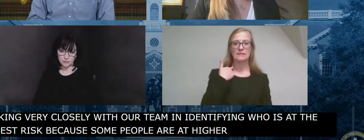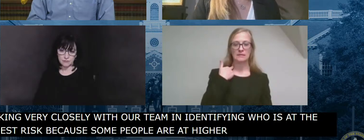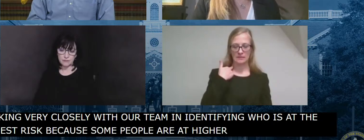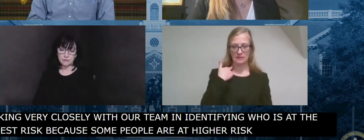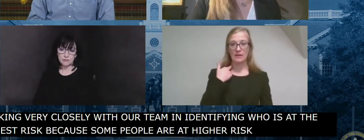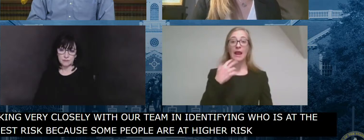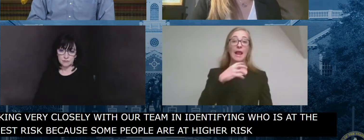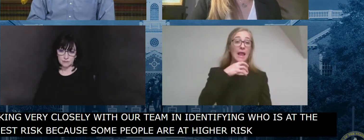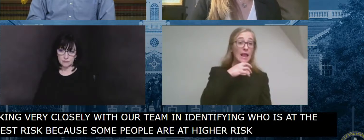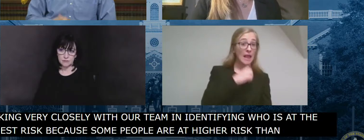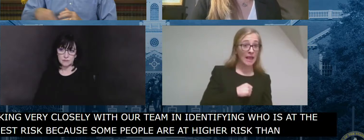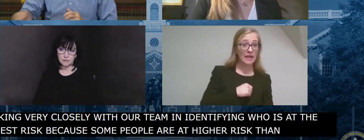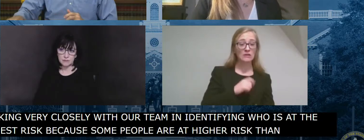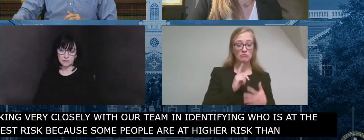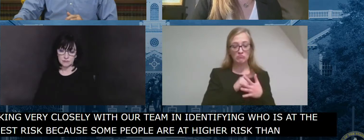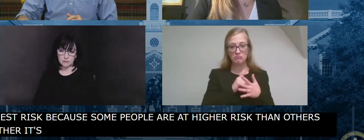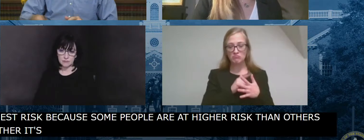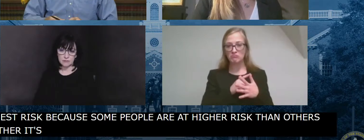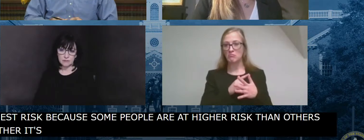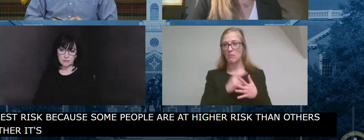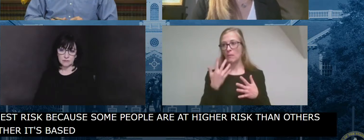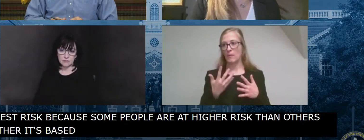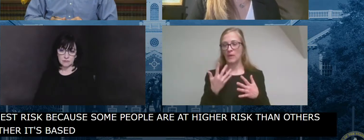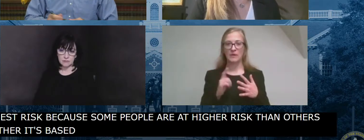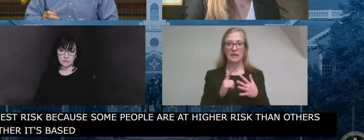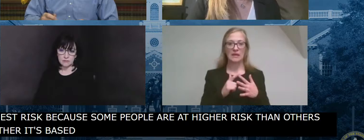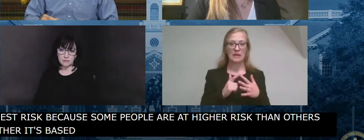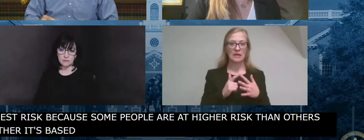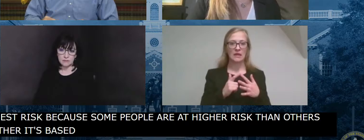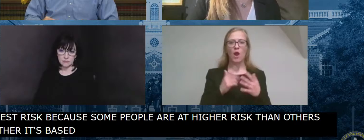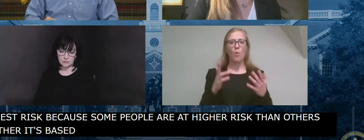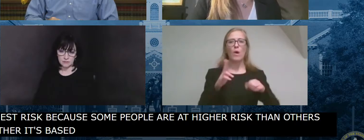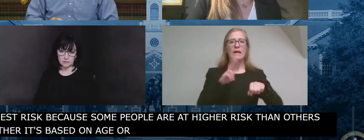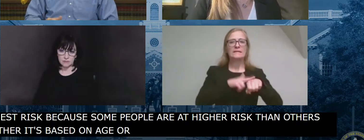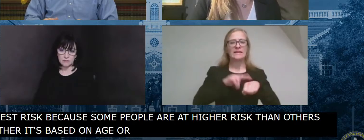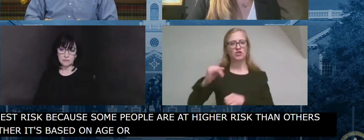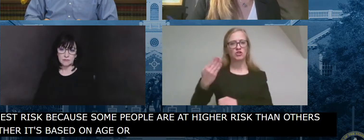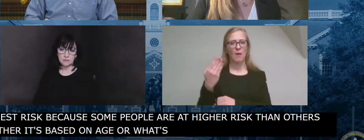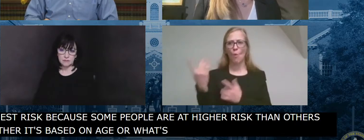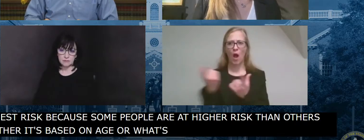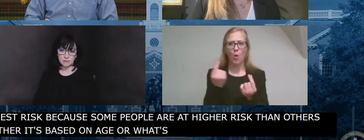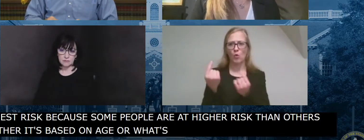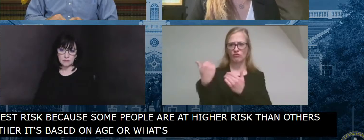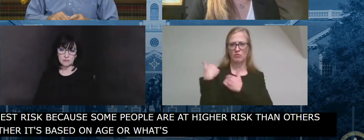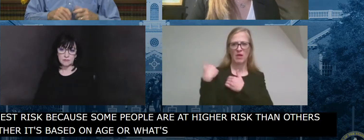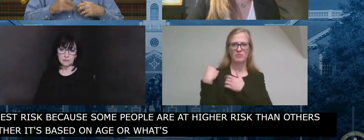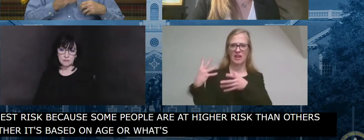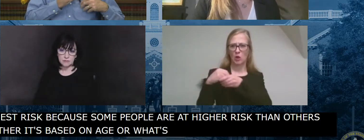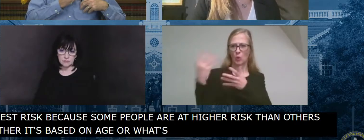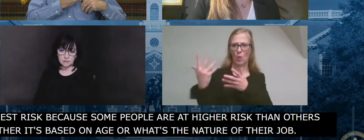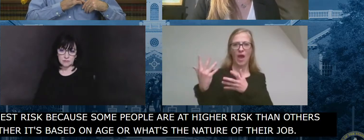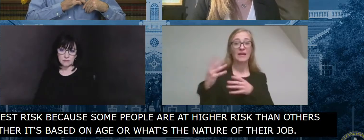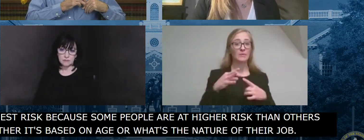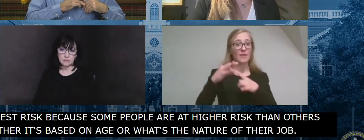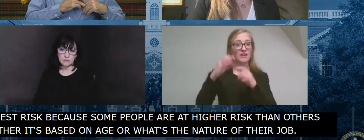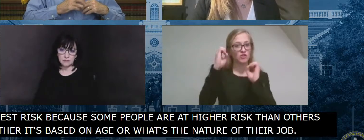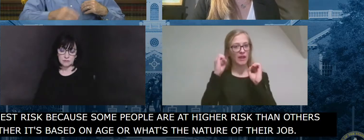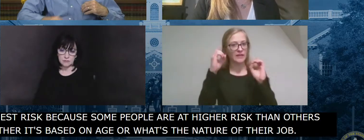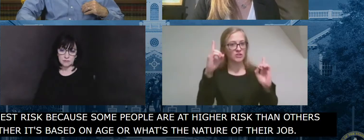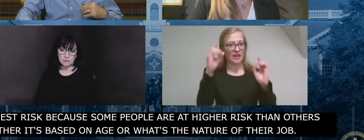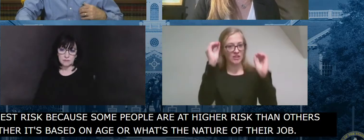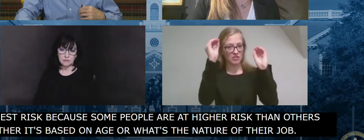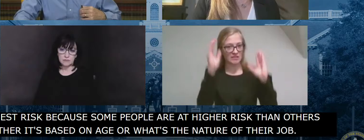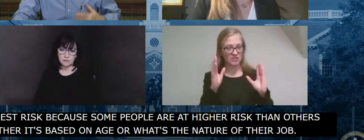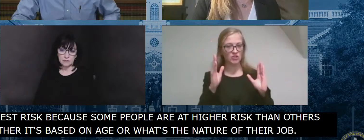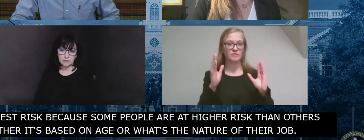on age or what's the nature of their job. You know, special education teachers often are working